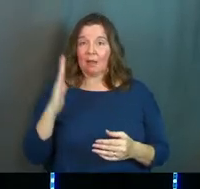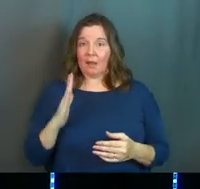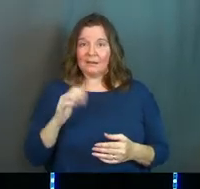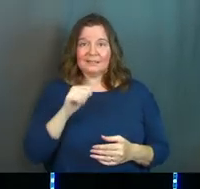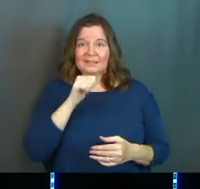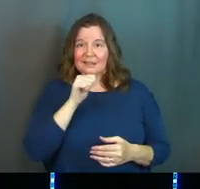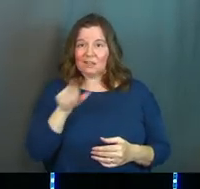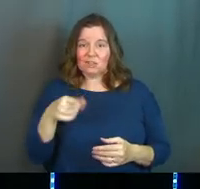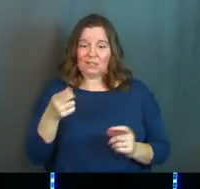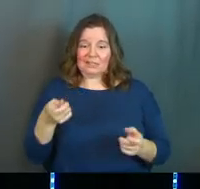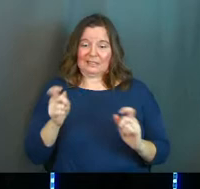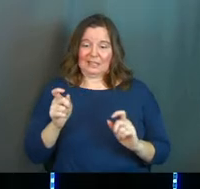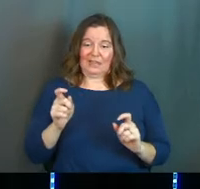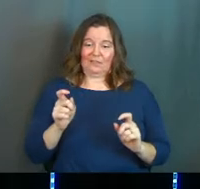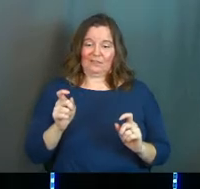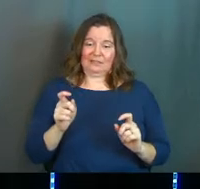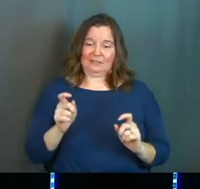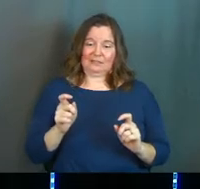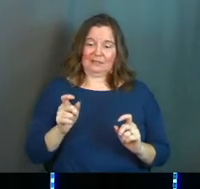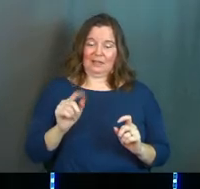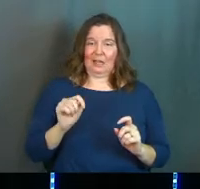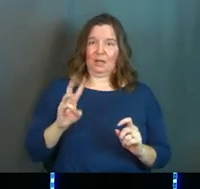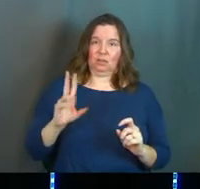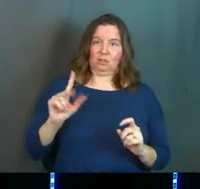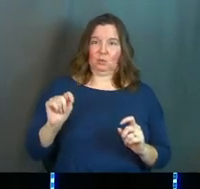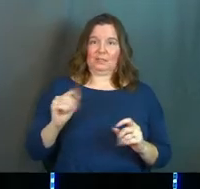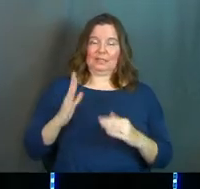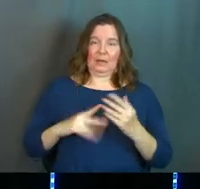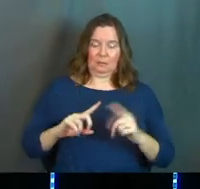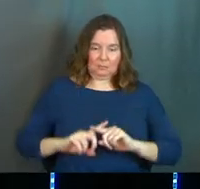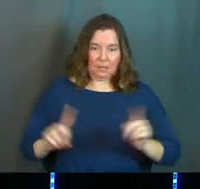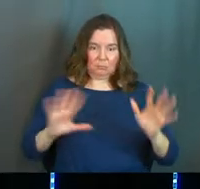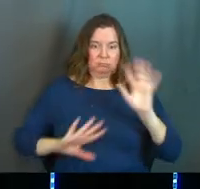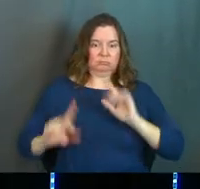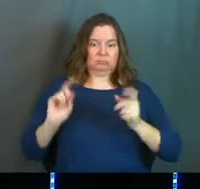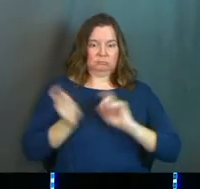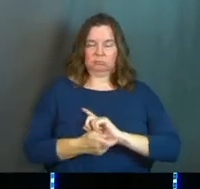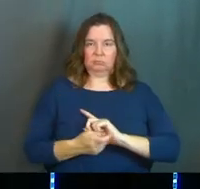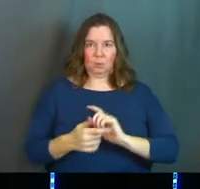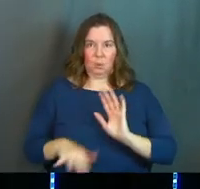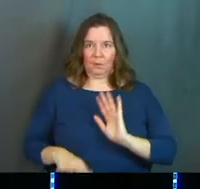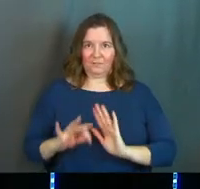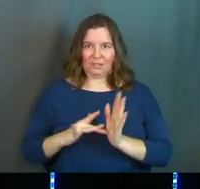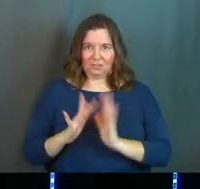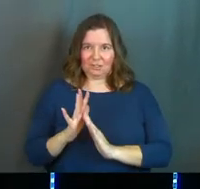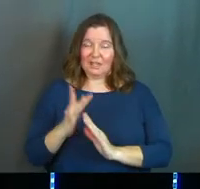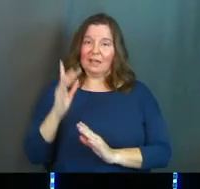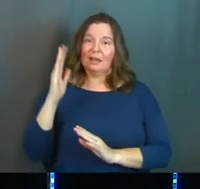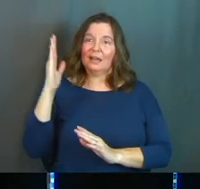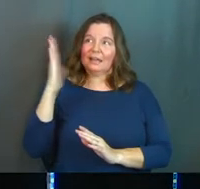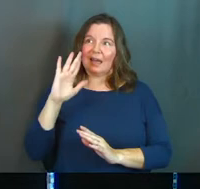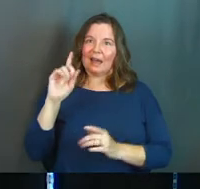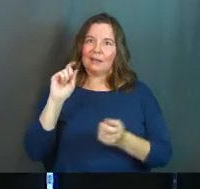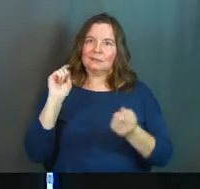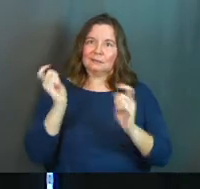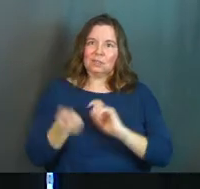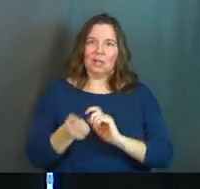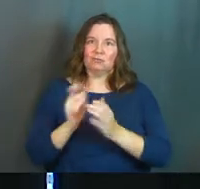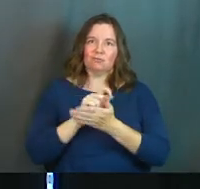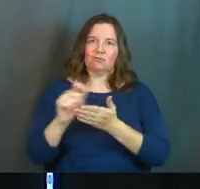God doesn't just give us a twist ending to our story when we find Jesus. God rewrites our